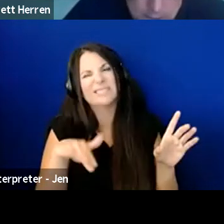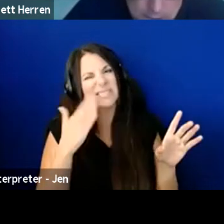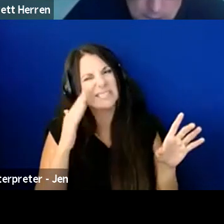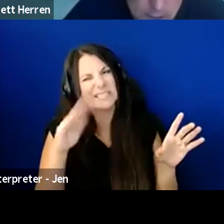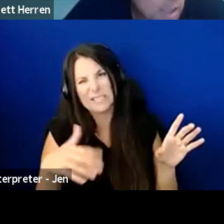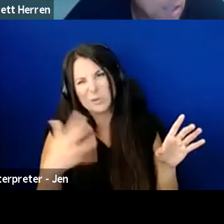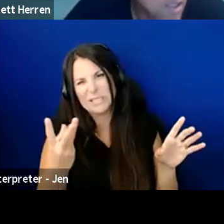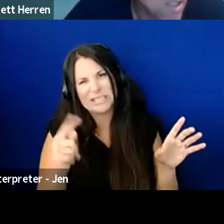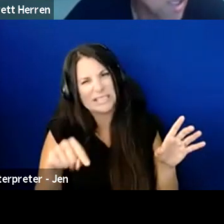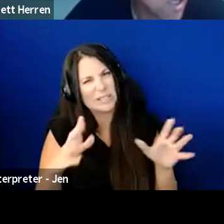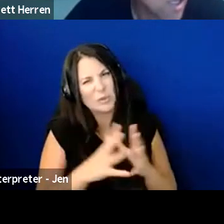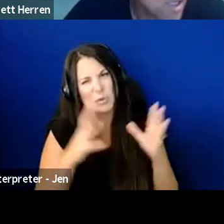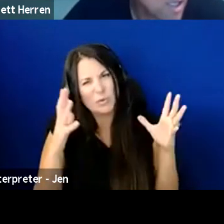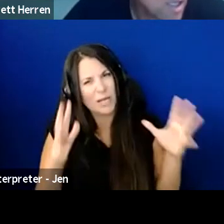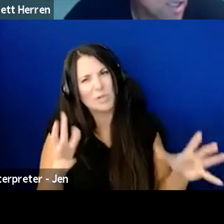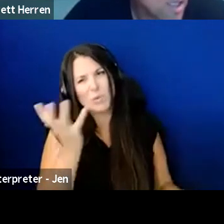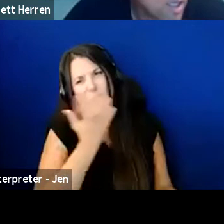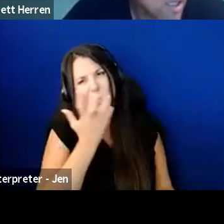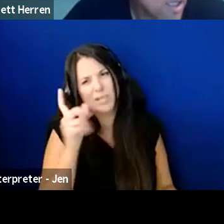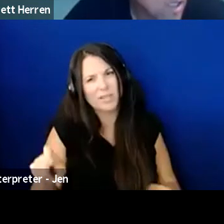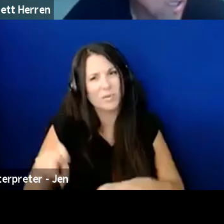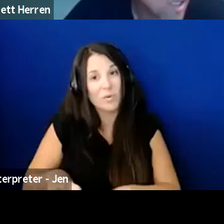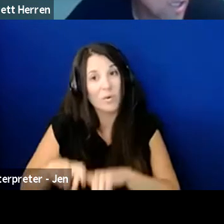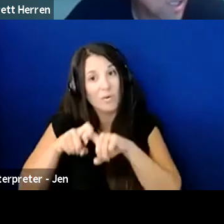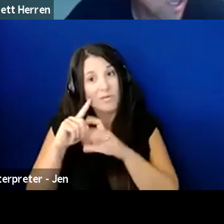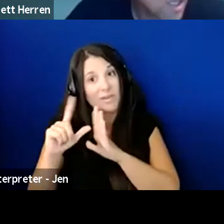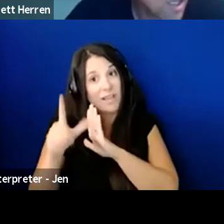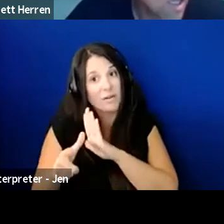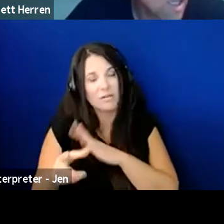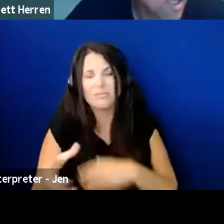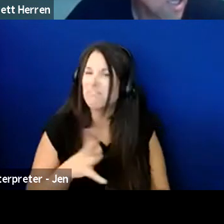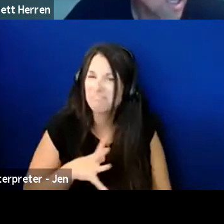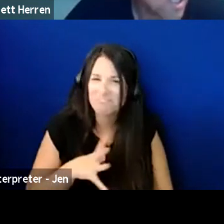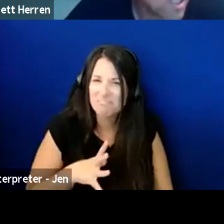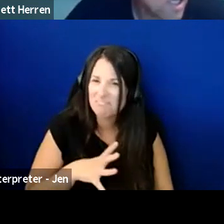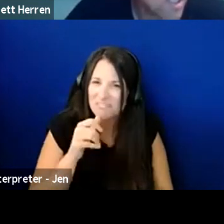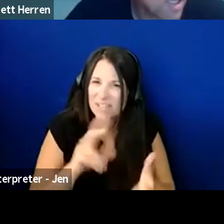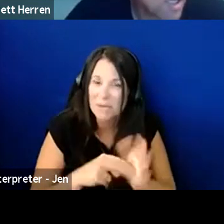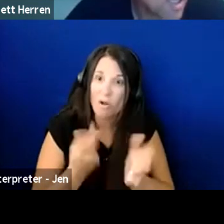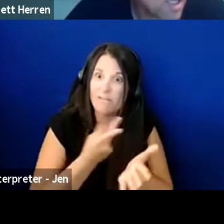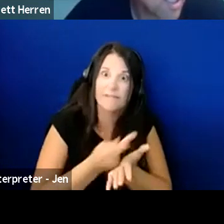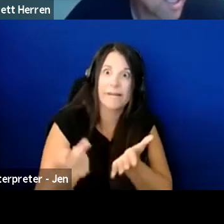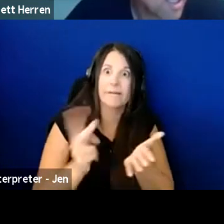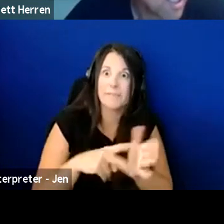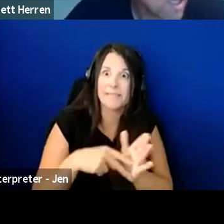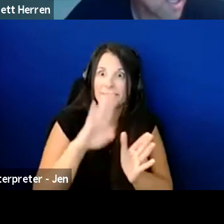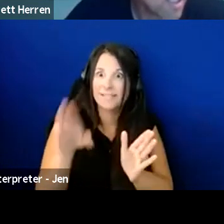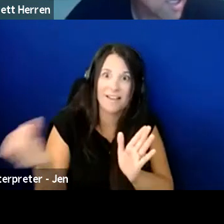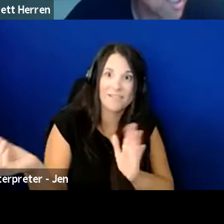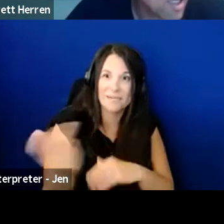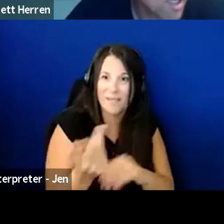much, I need to put this off to later. That's totally fine too. It's not a one thing fail and not ever, you can never go back